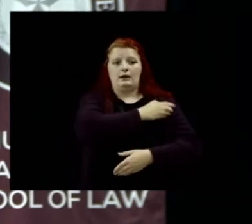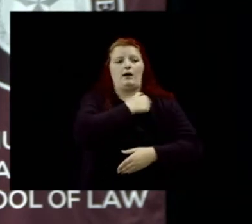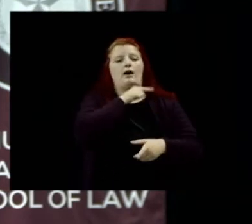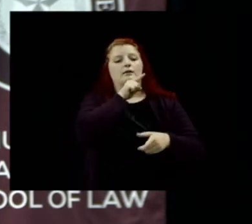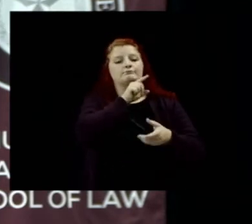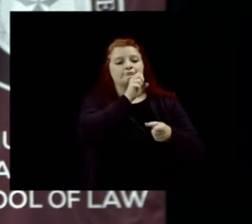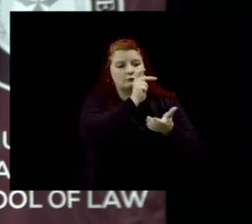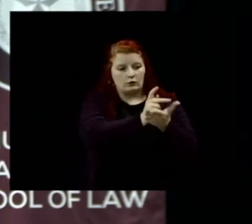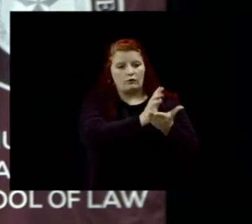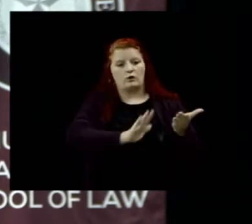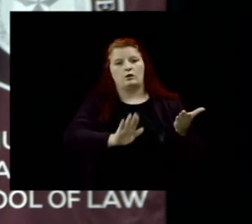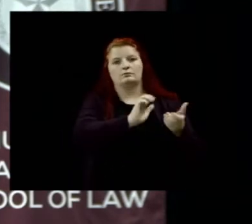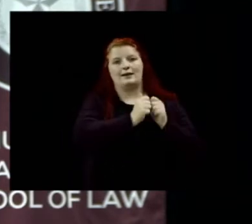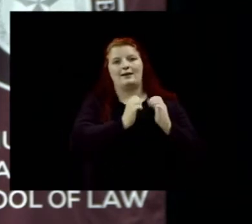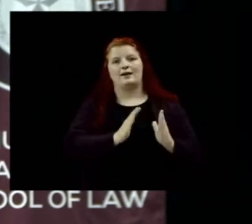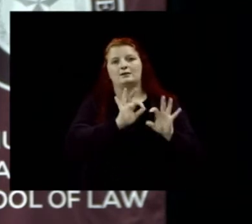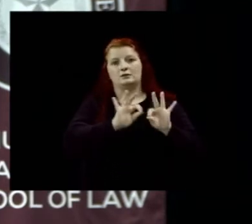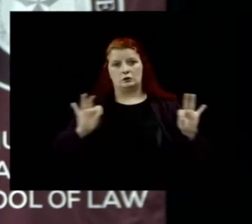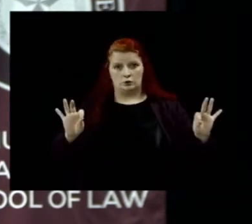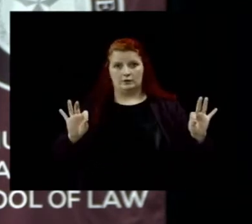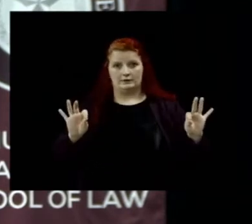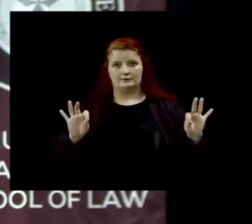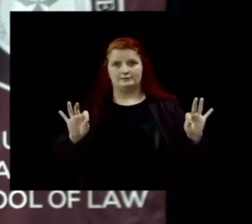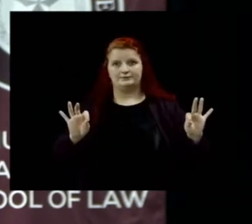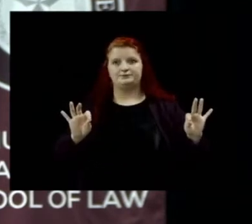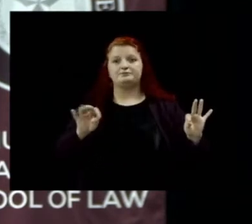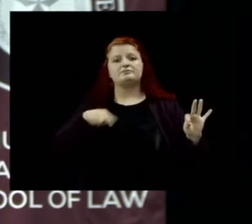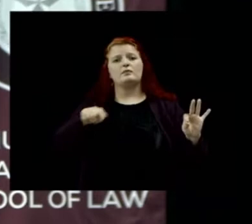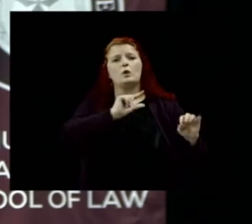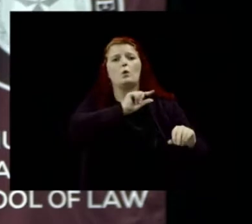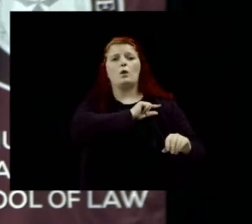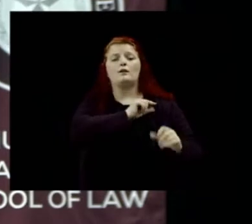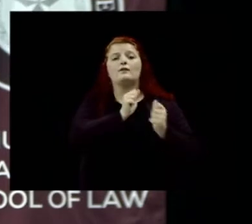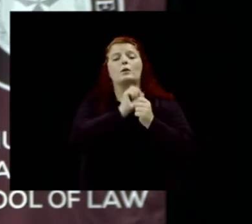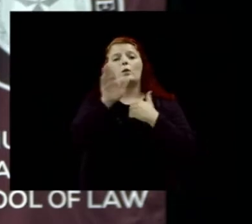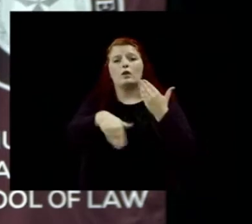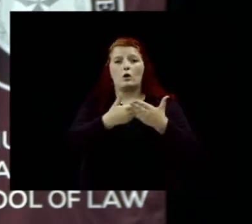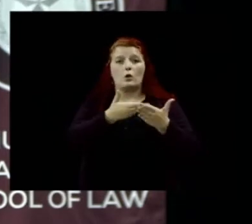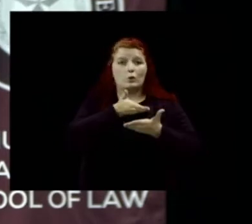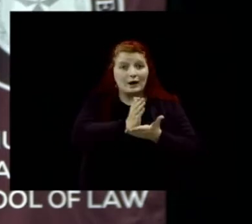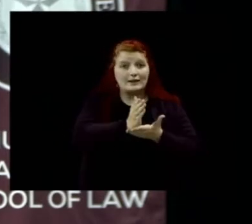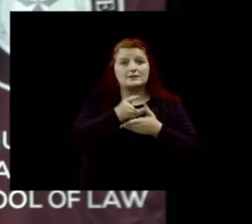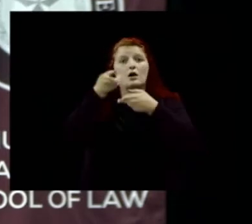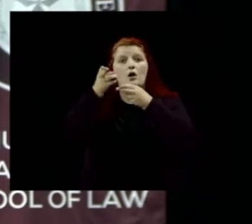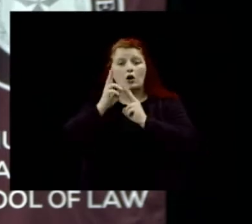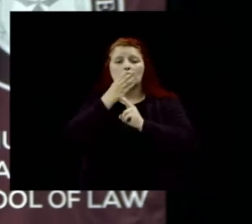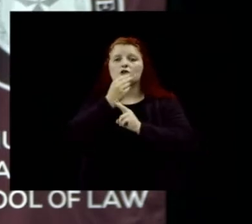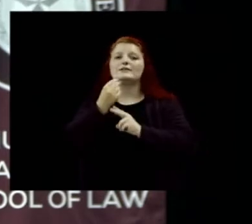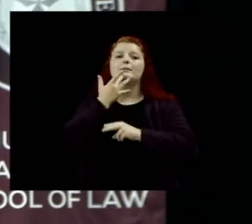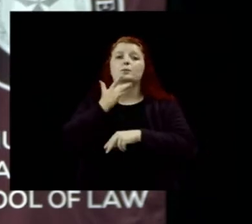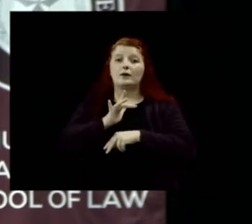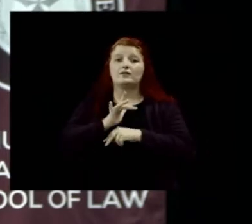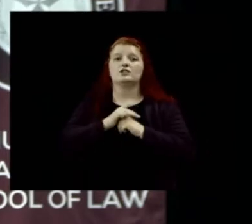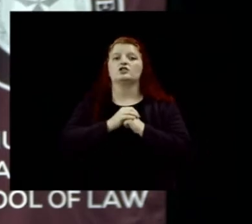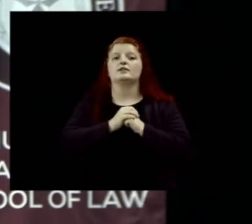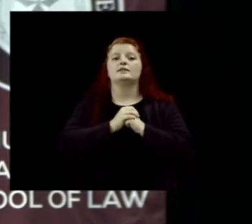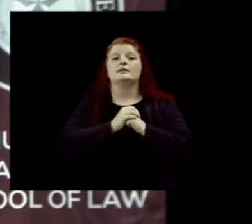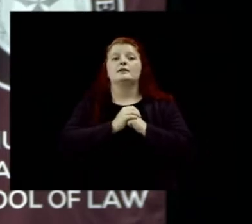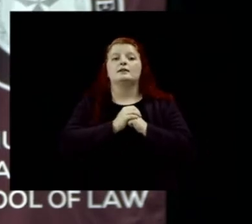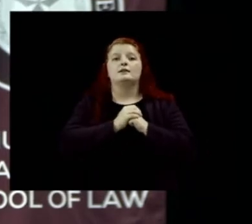the degrees for which they are qualified, with all of the rights, honors, and privileges